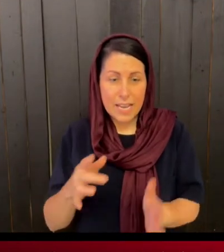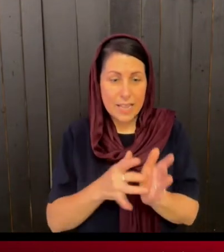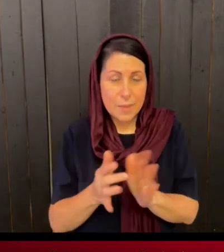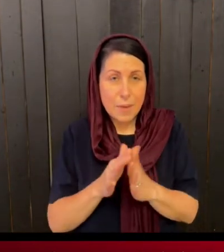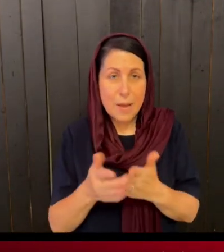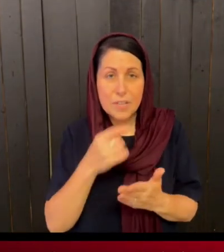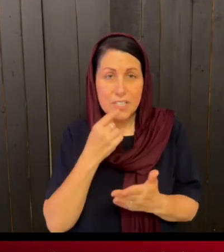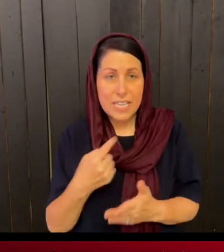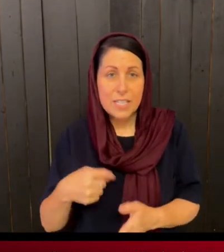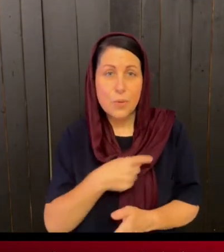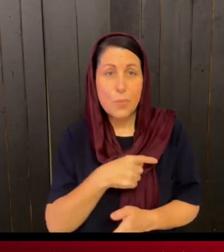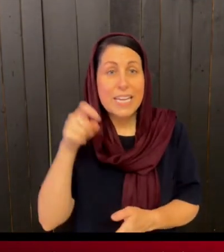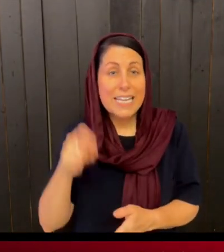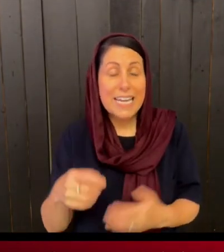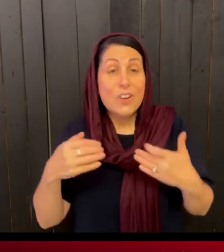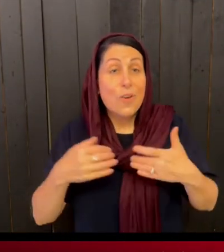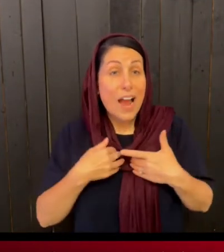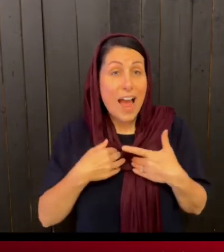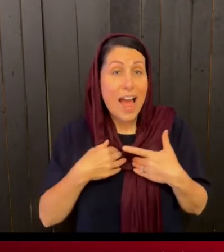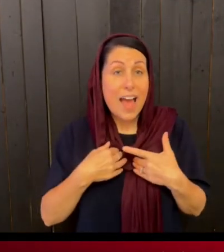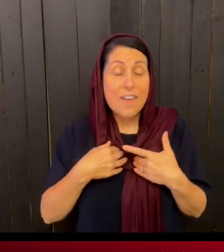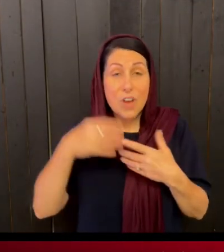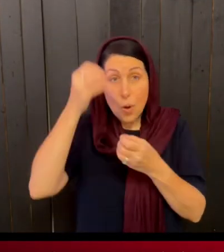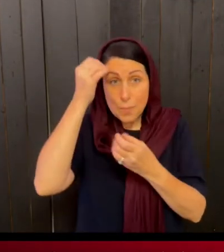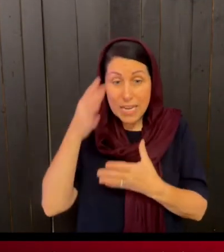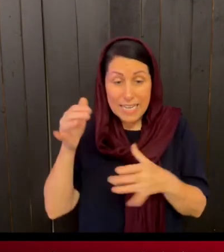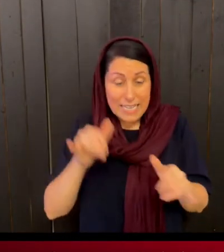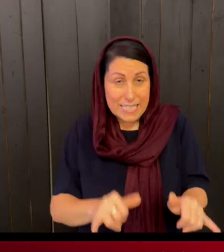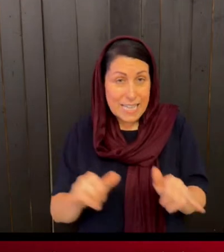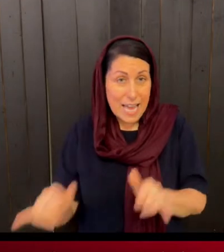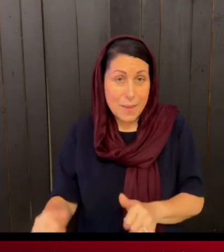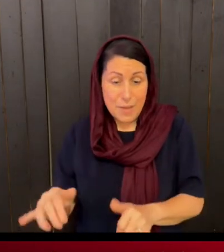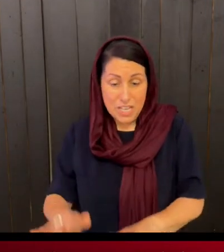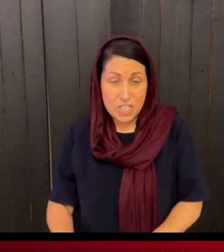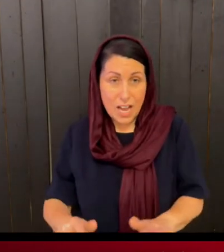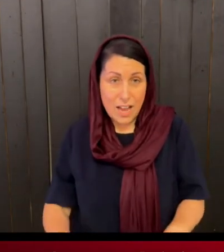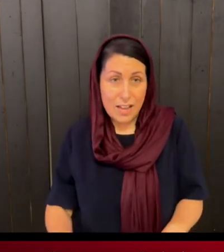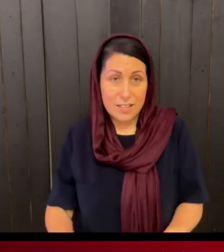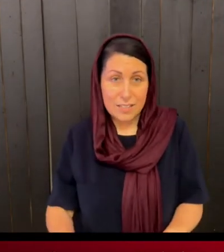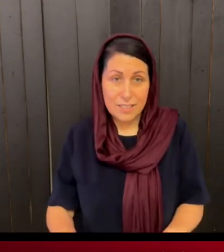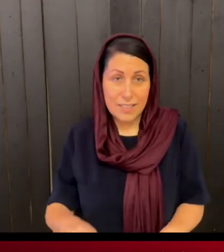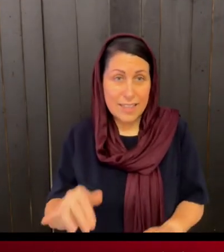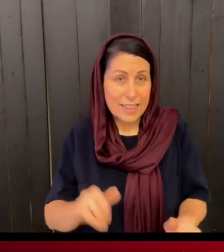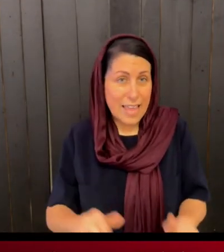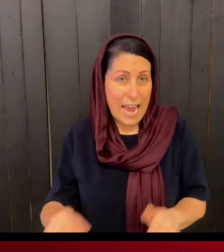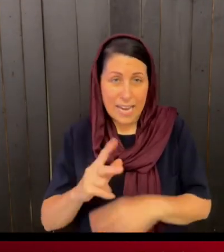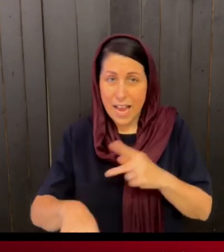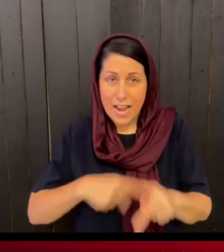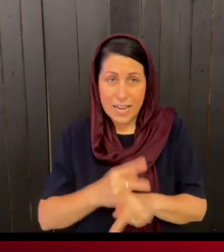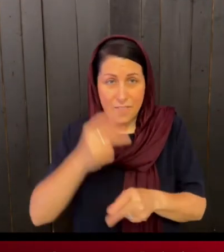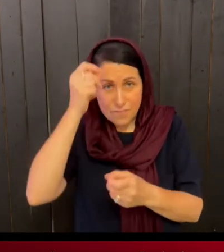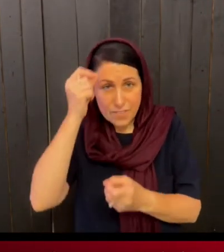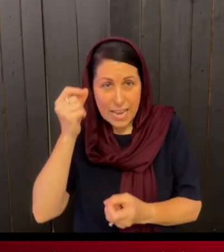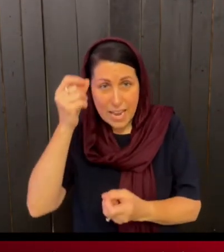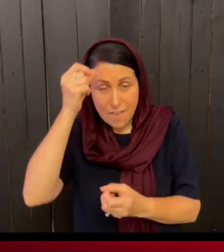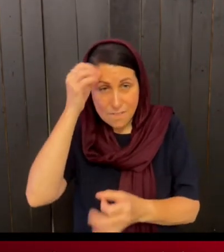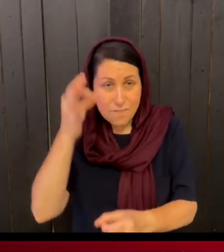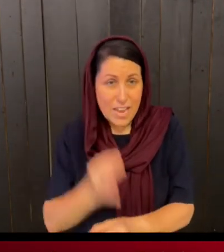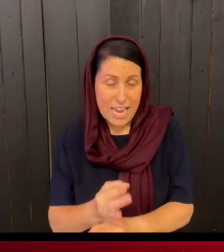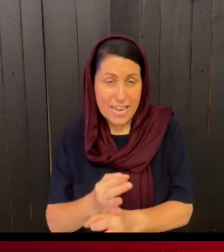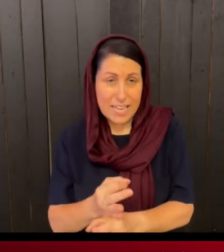faith. And so that's kind of what that is. These servants just did what Jesus told them and took a chance.